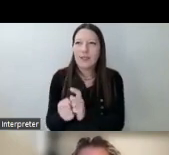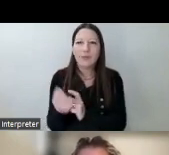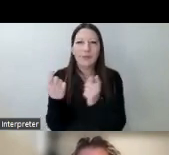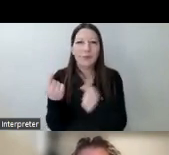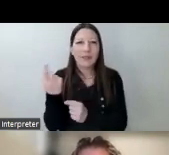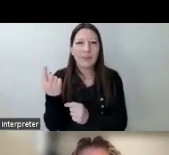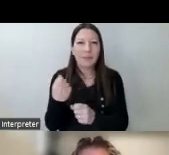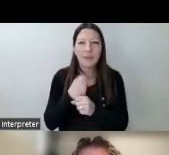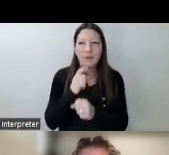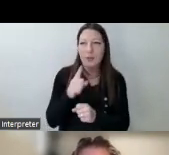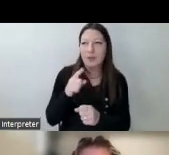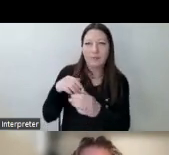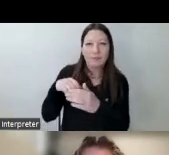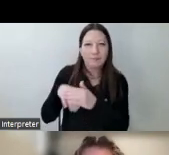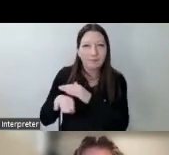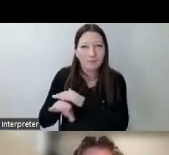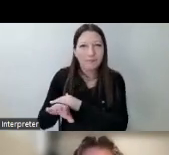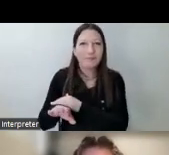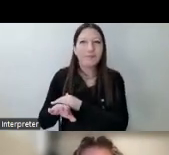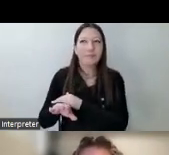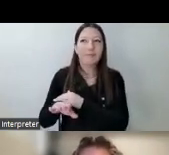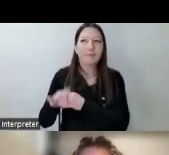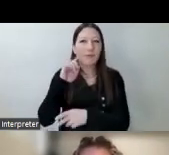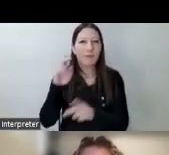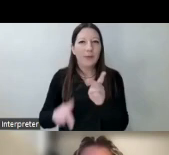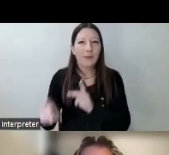have serious implications for both the land and the community.